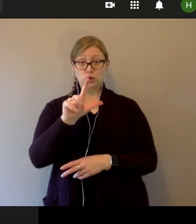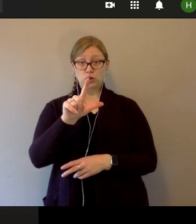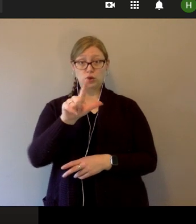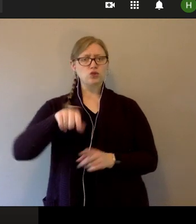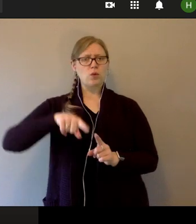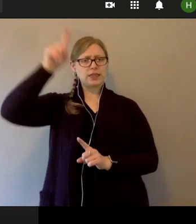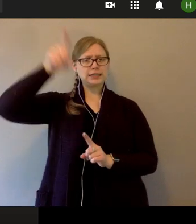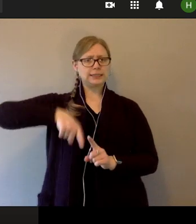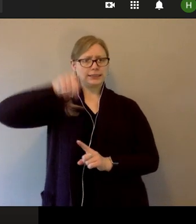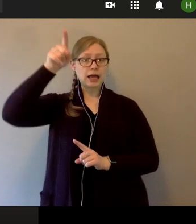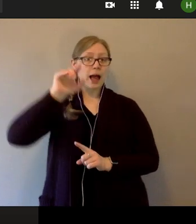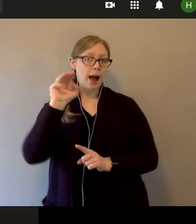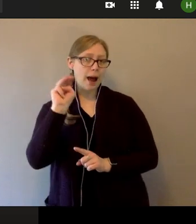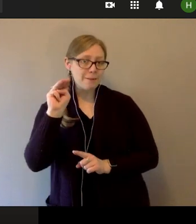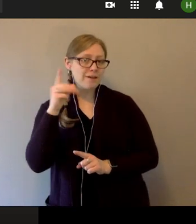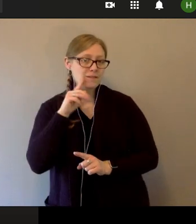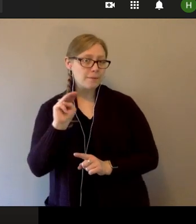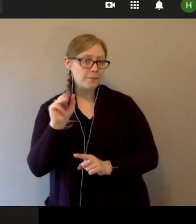this is State.